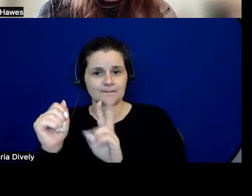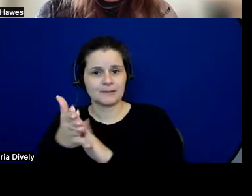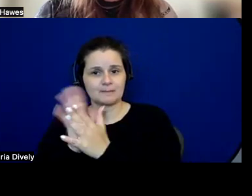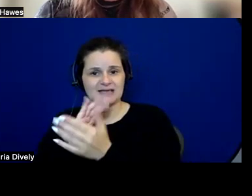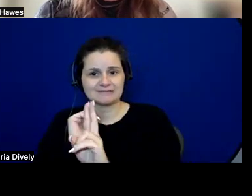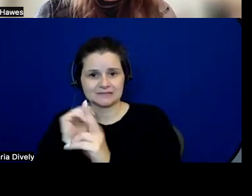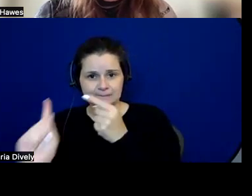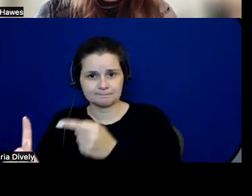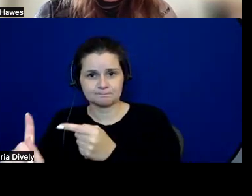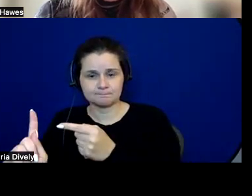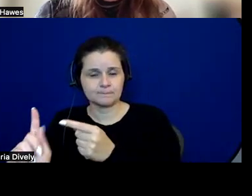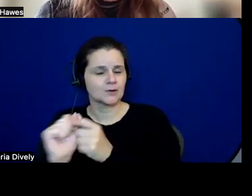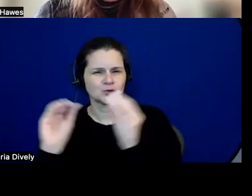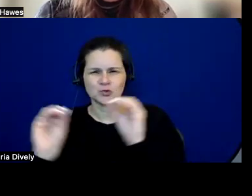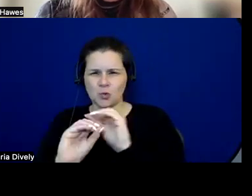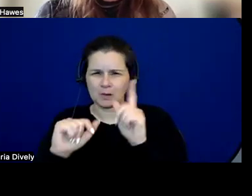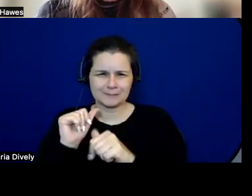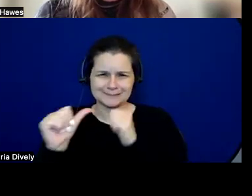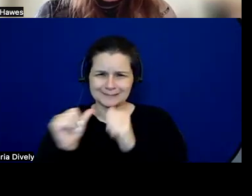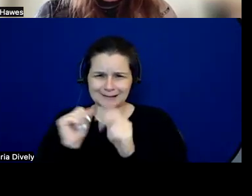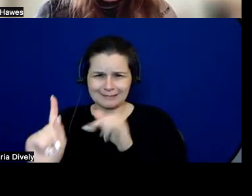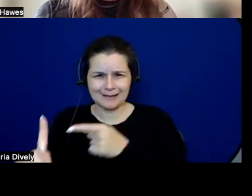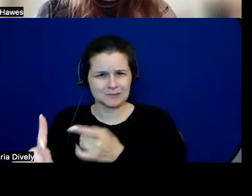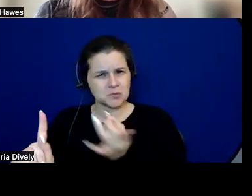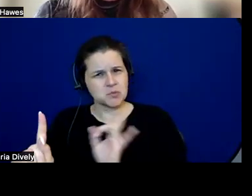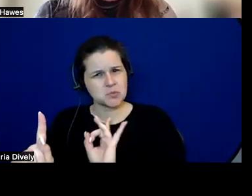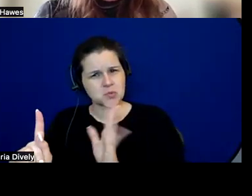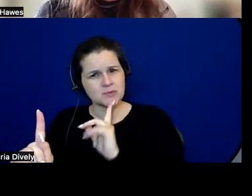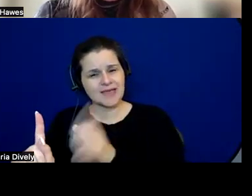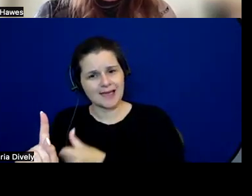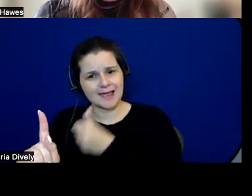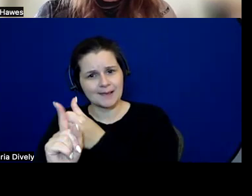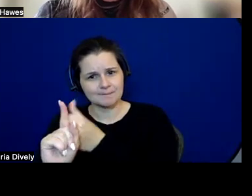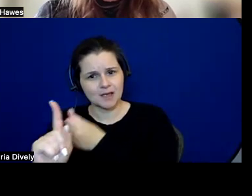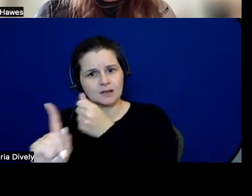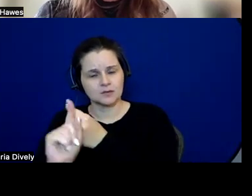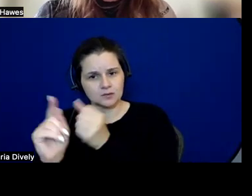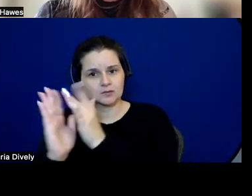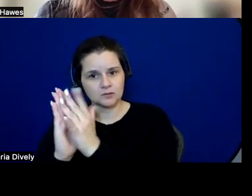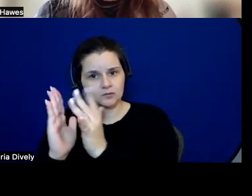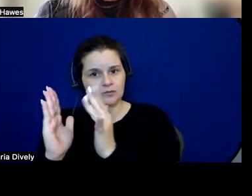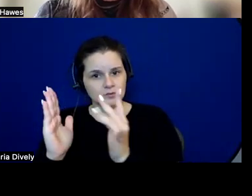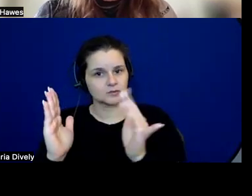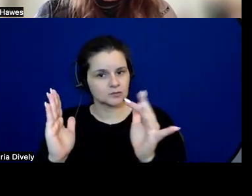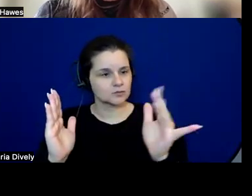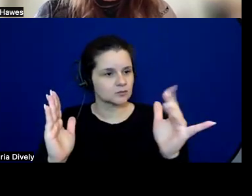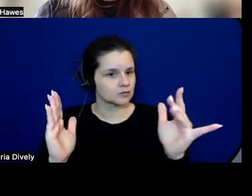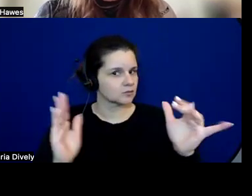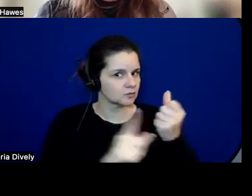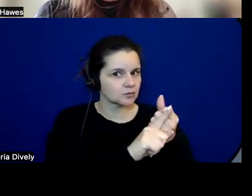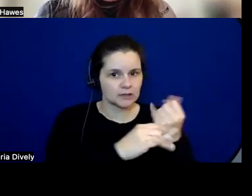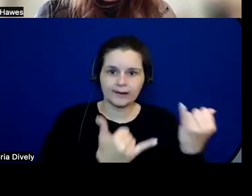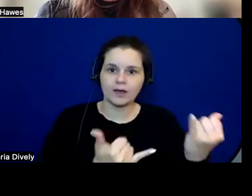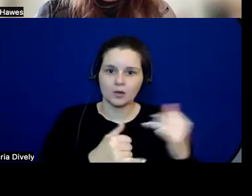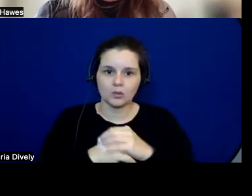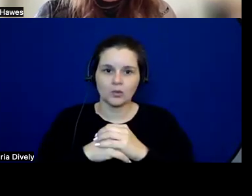that no one could deny was absolutely impacting the present issue, but that